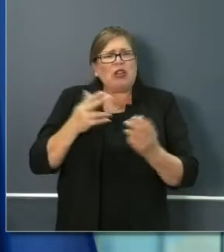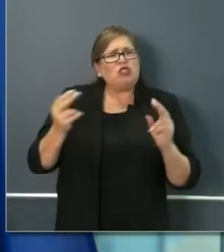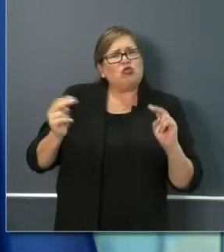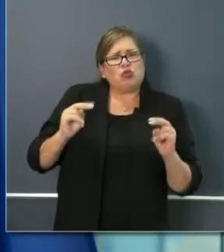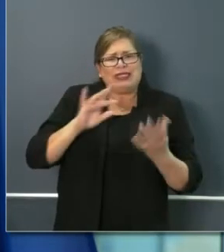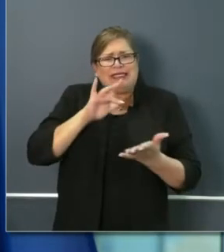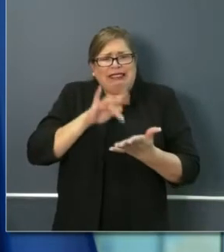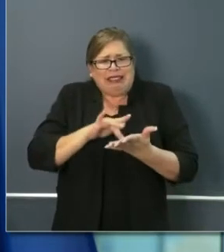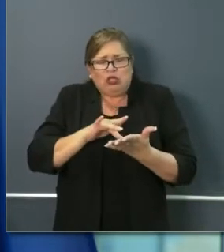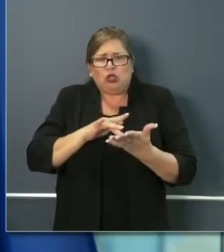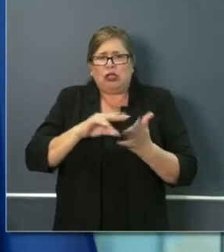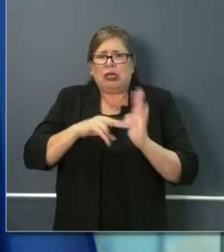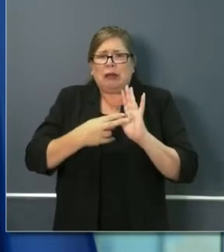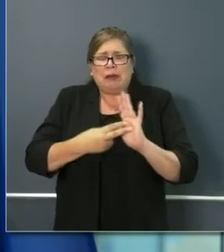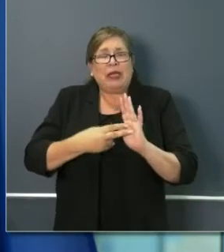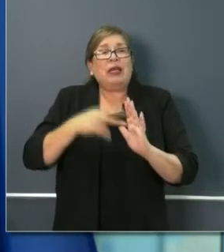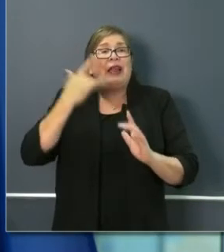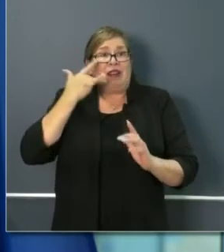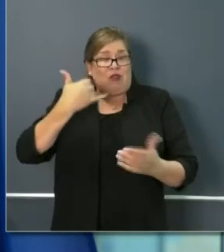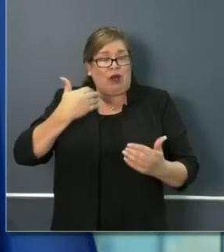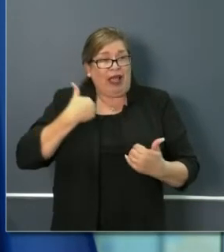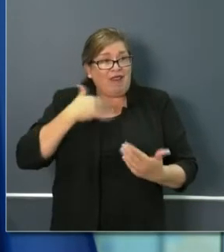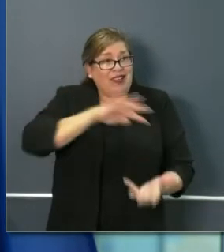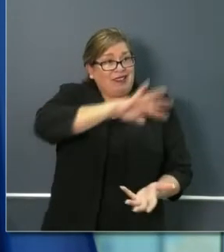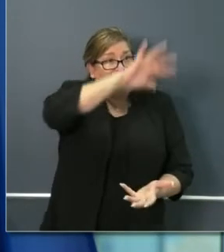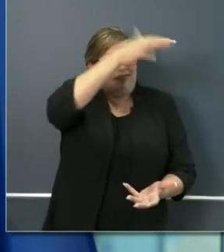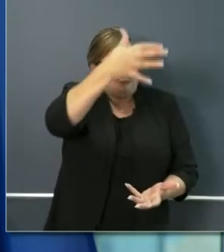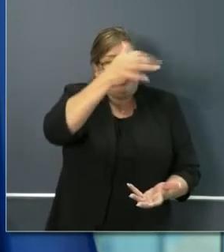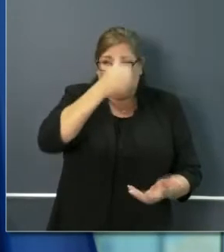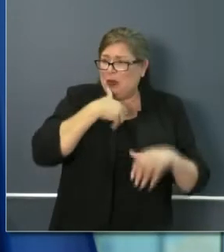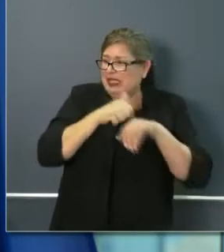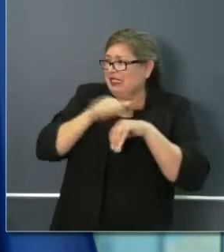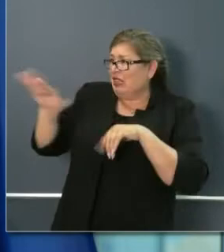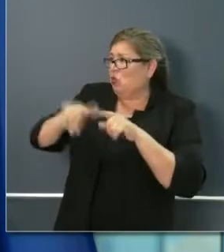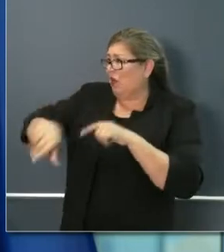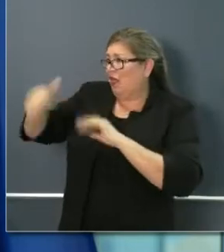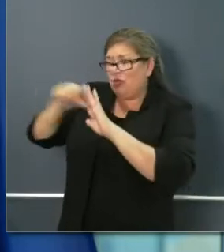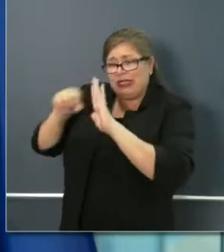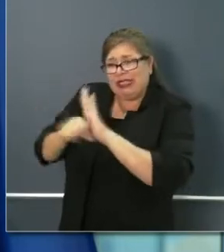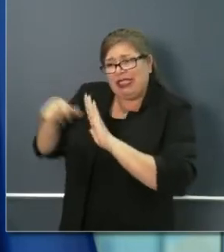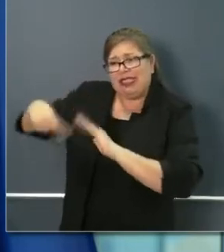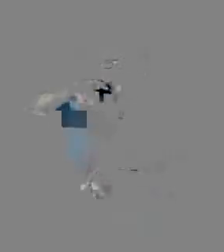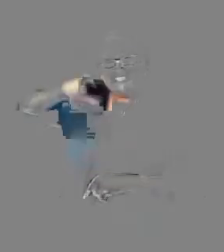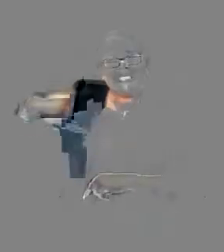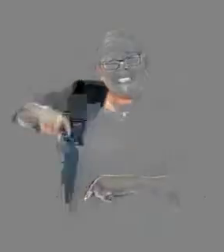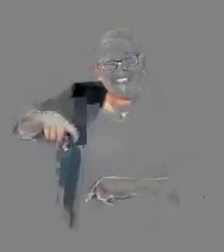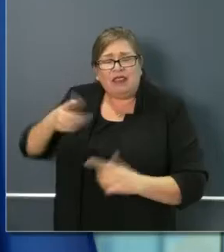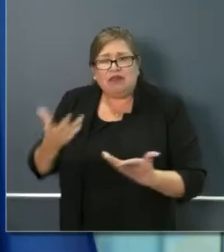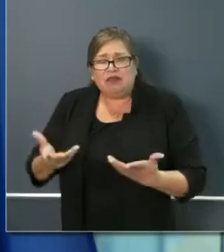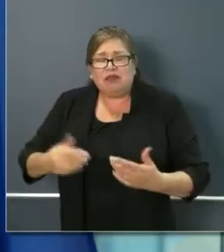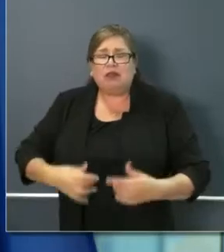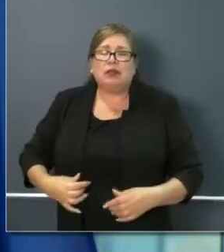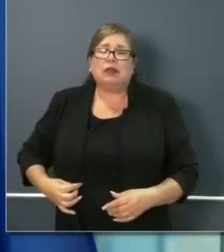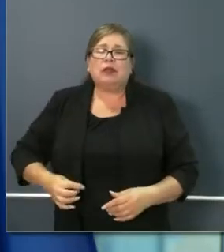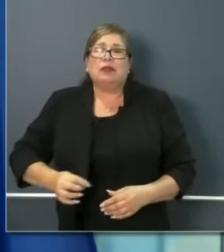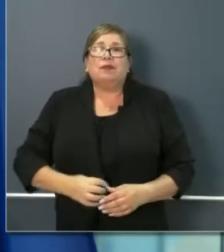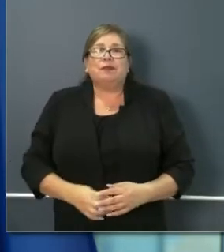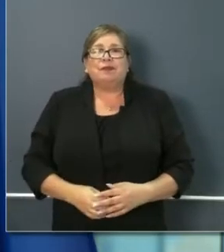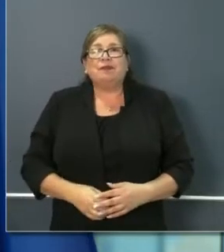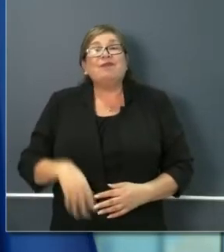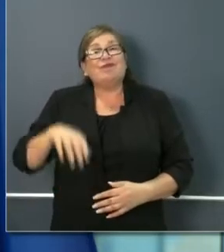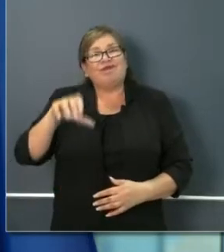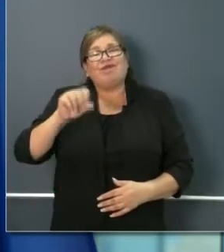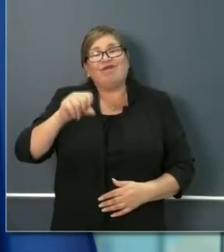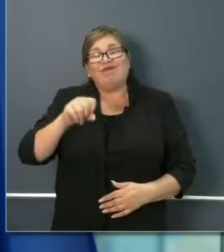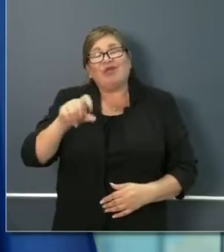California releases some of that equipment to other states that are in a dire need? Yeah, not only a week ago did we express concern about this, we did something about it.